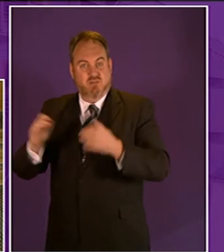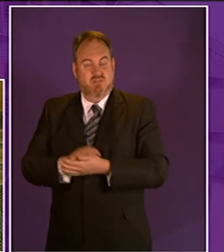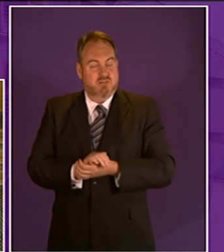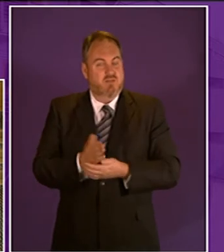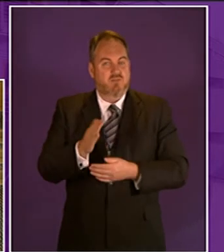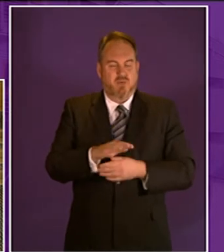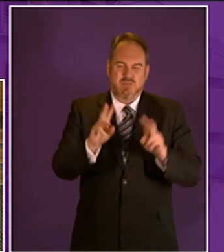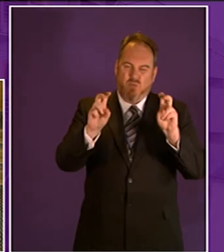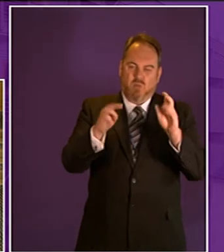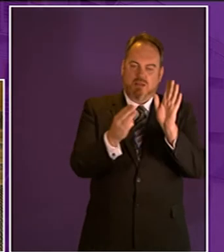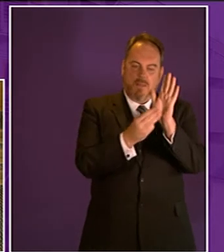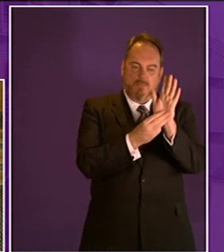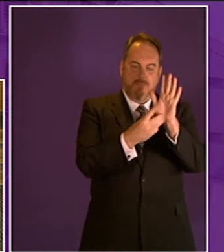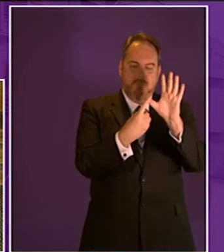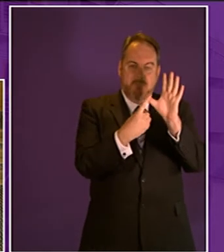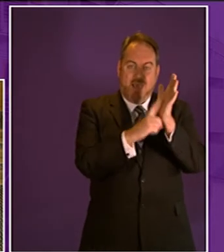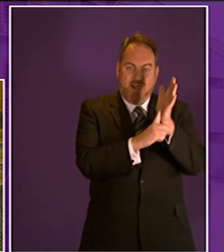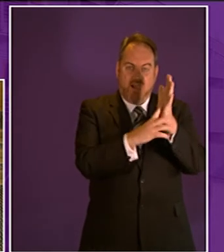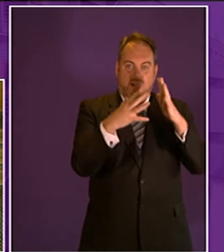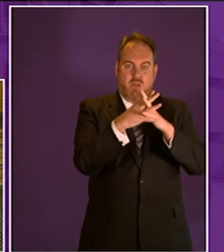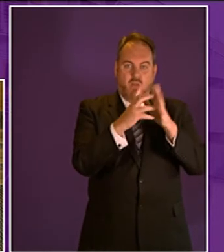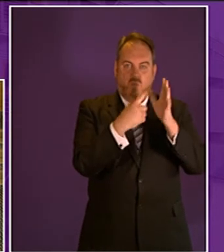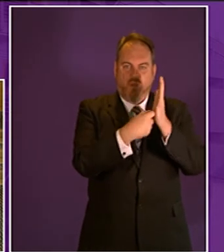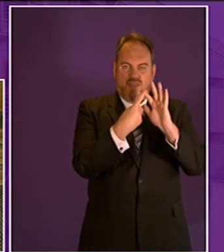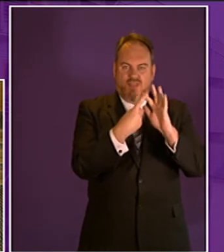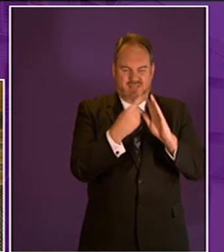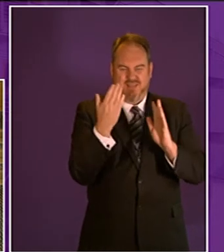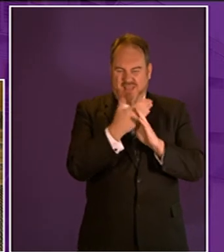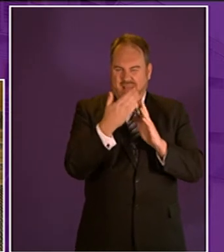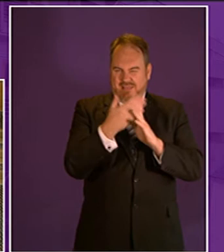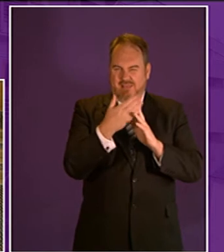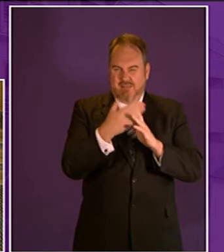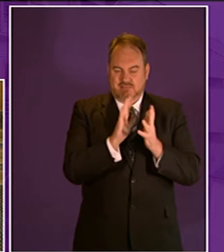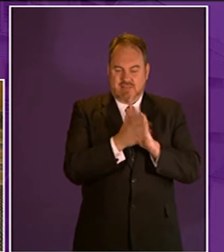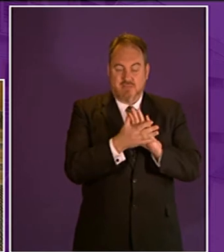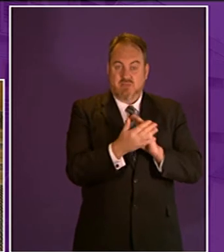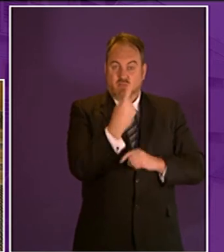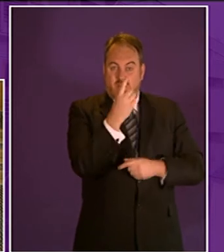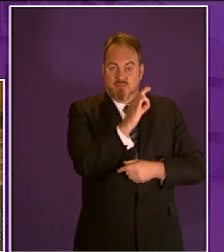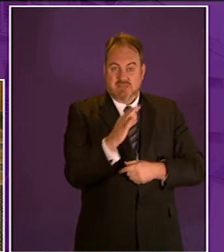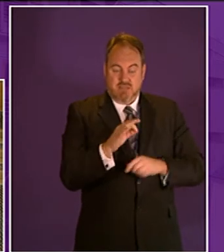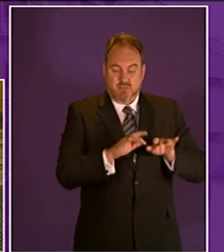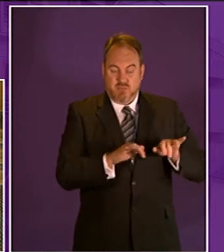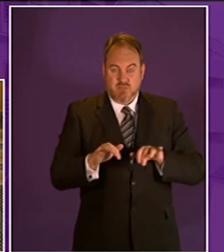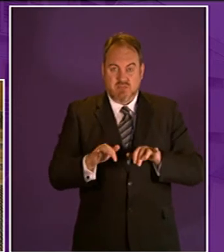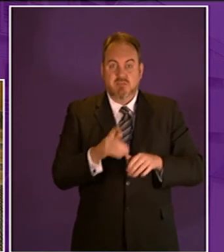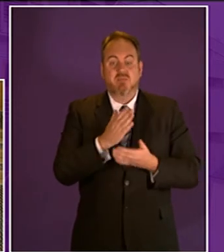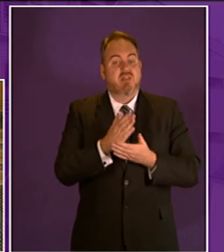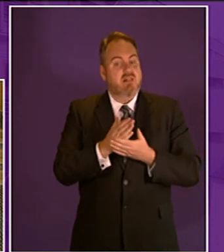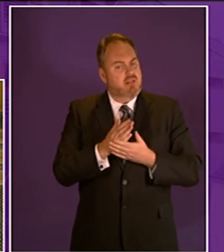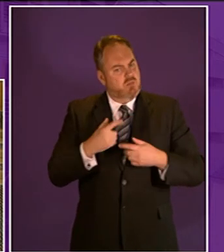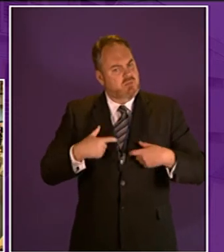So although that provides some context, Donald Cameron can be assured that I am in no way complacent about